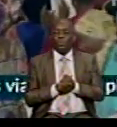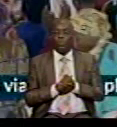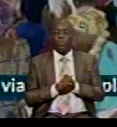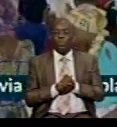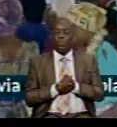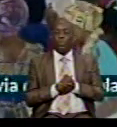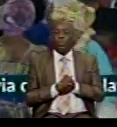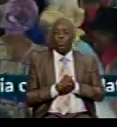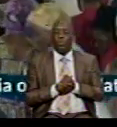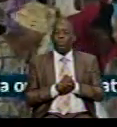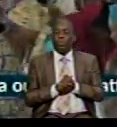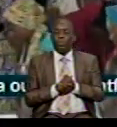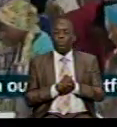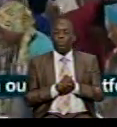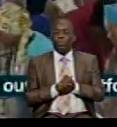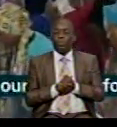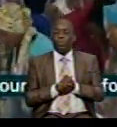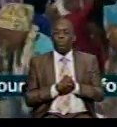Swallow